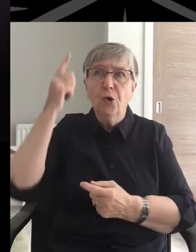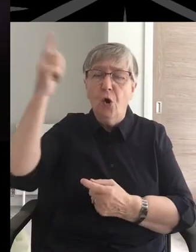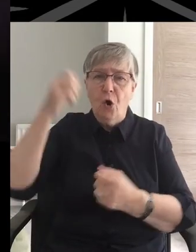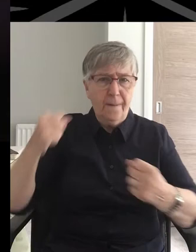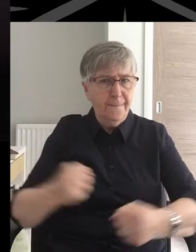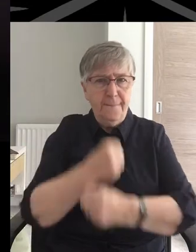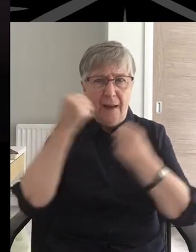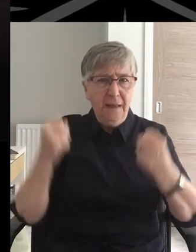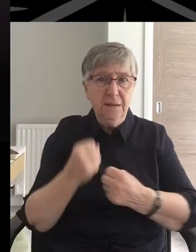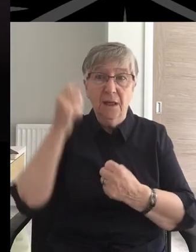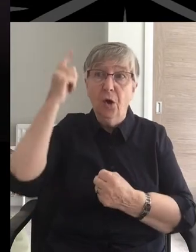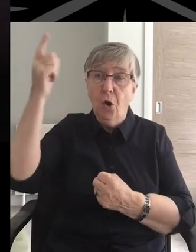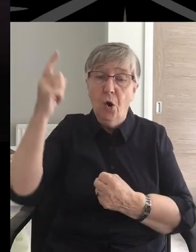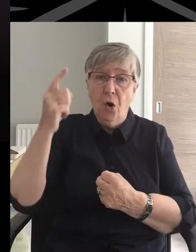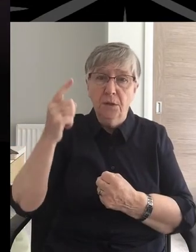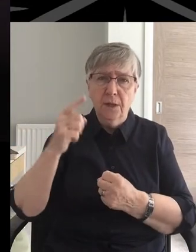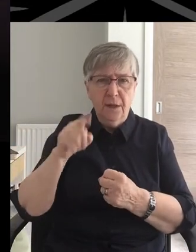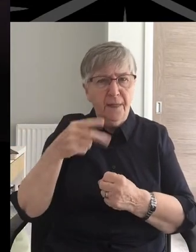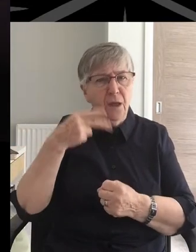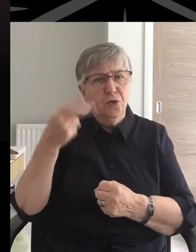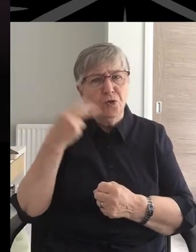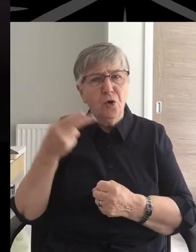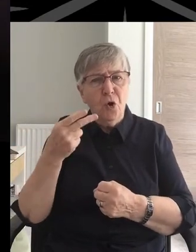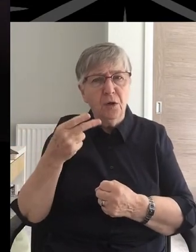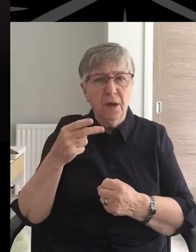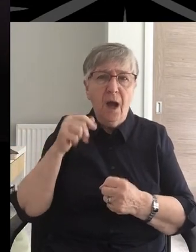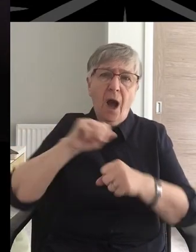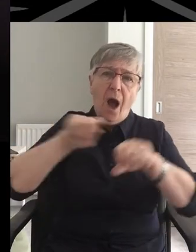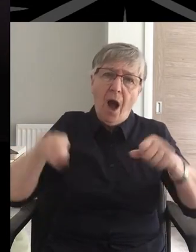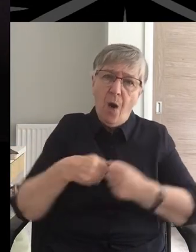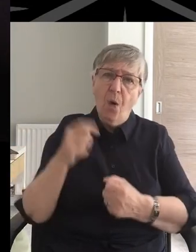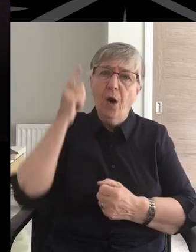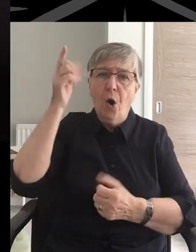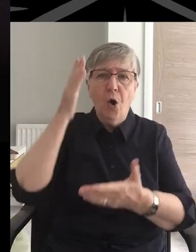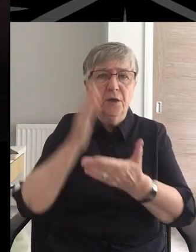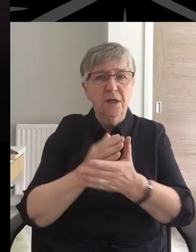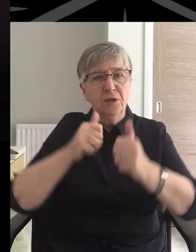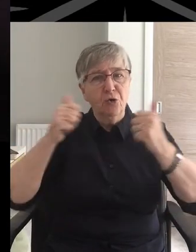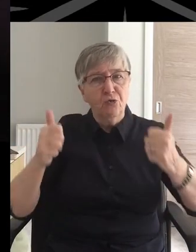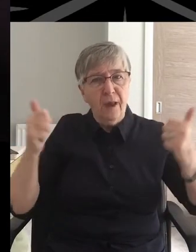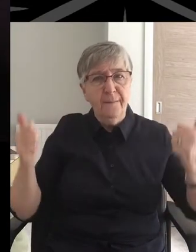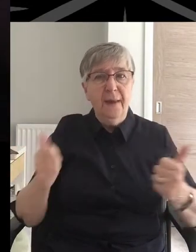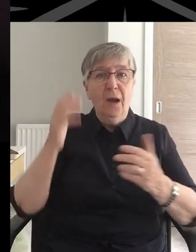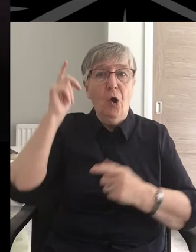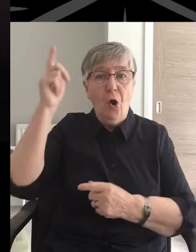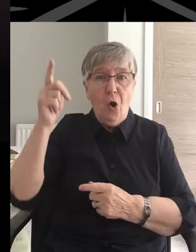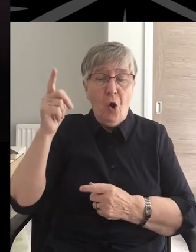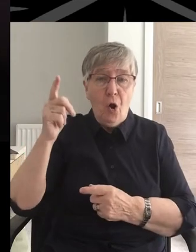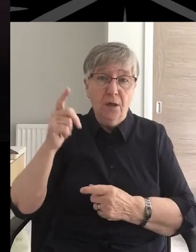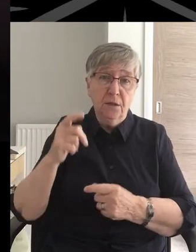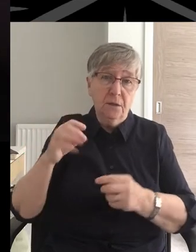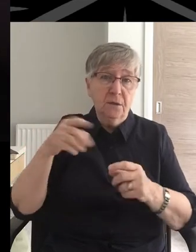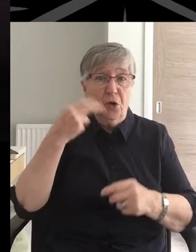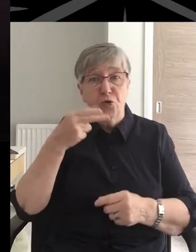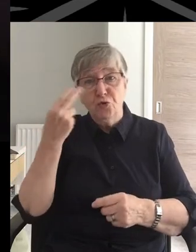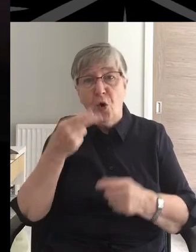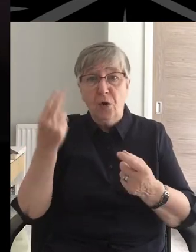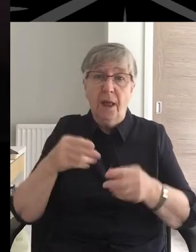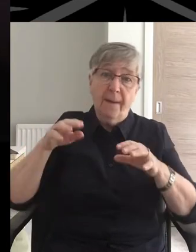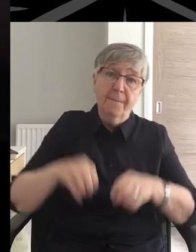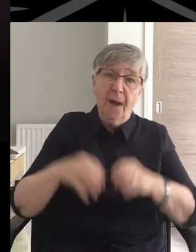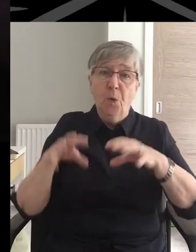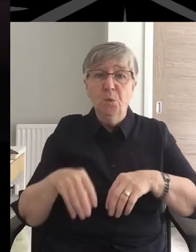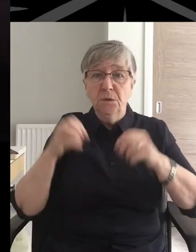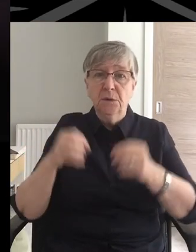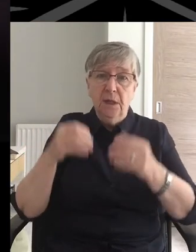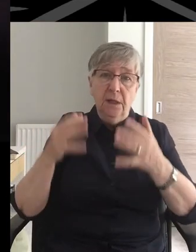Although the song, Our God is a Great Big God, has got a light tune, although it seems very bouncy and happy, it's saying something very